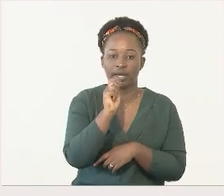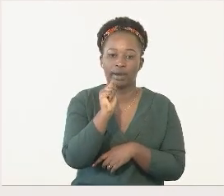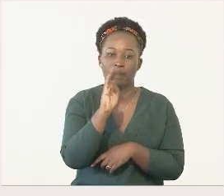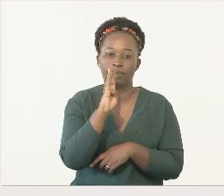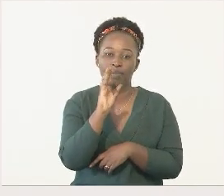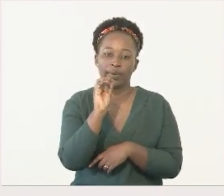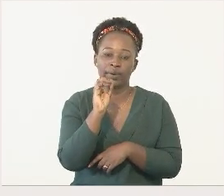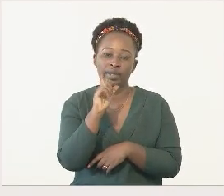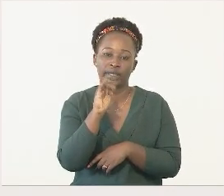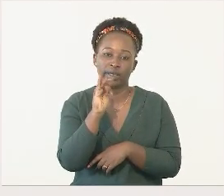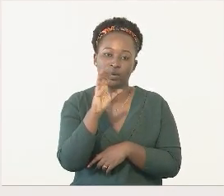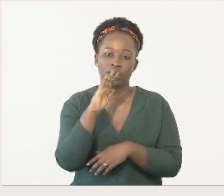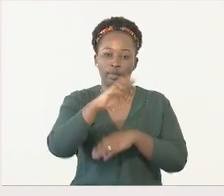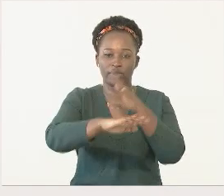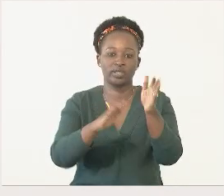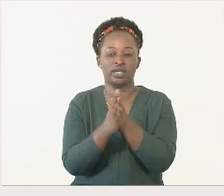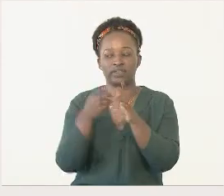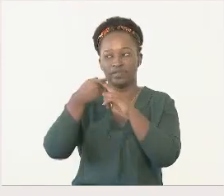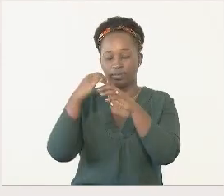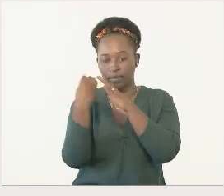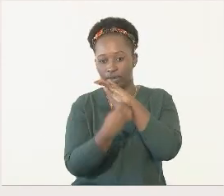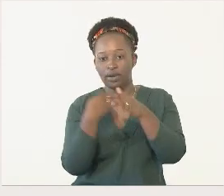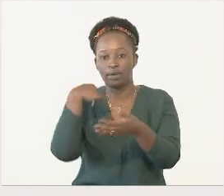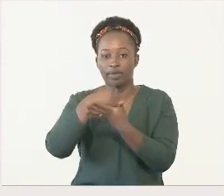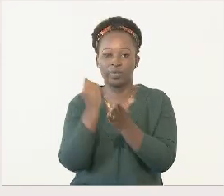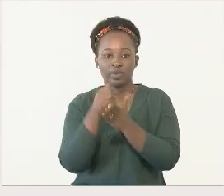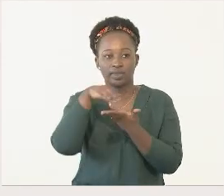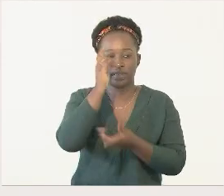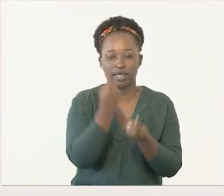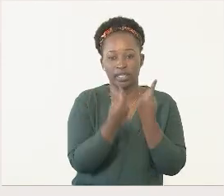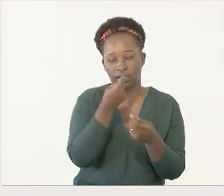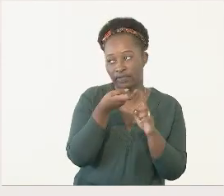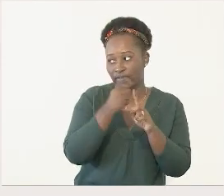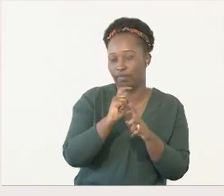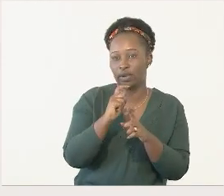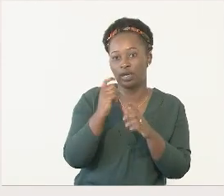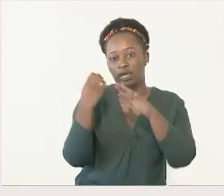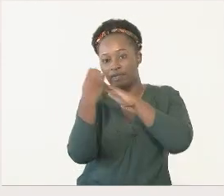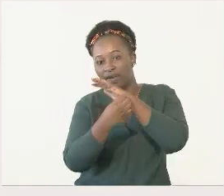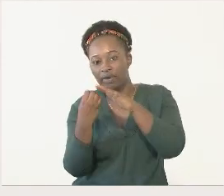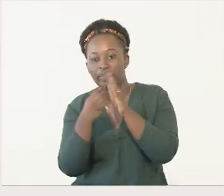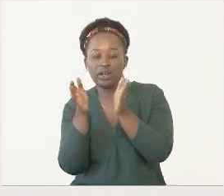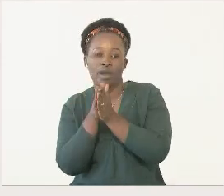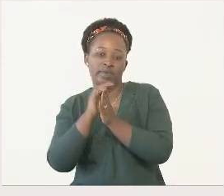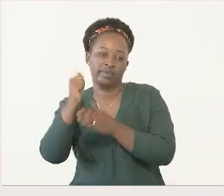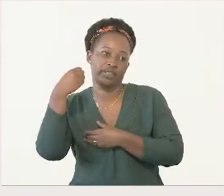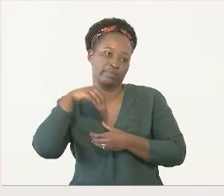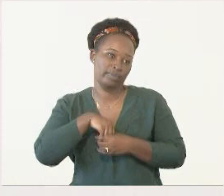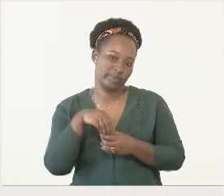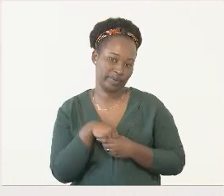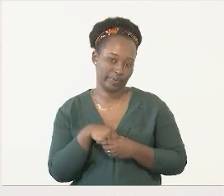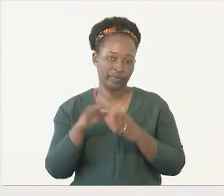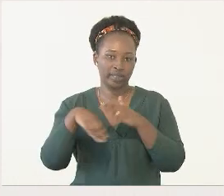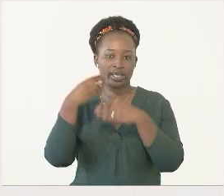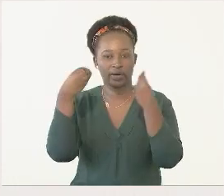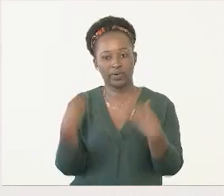is normally gained from the environment, from the surrounding environment, and can also get lost from to the environment. They also lose the